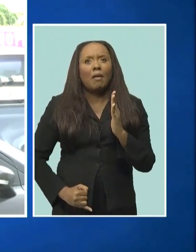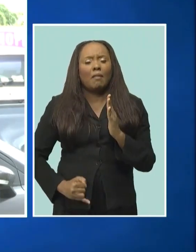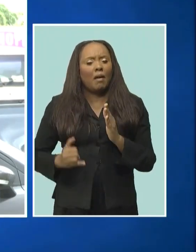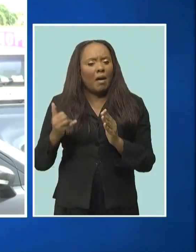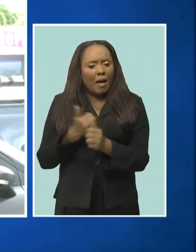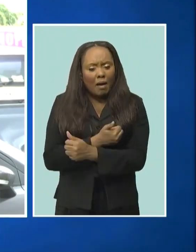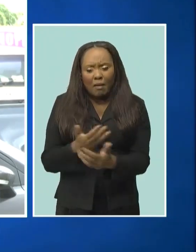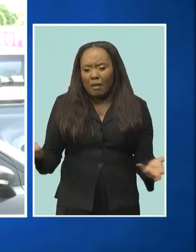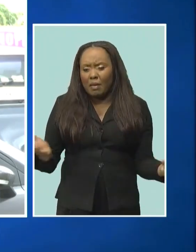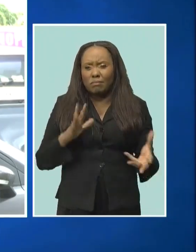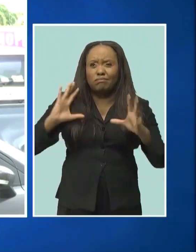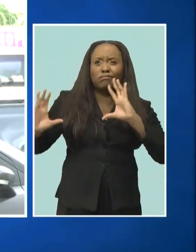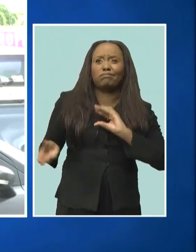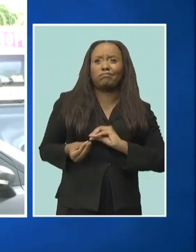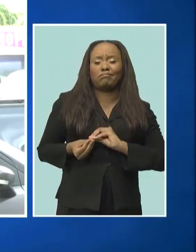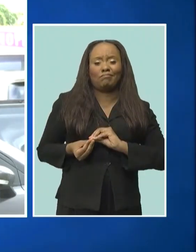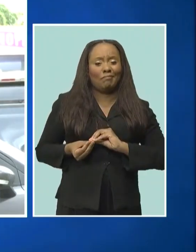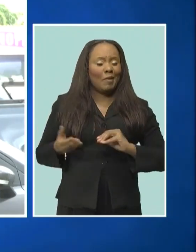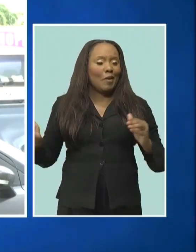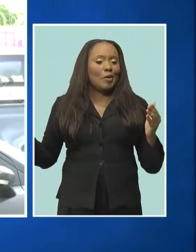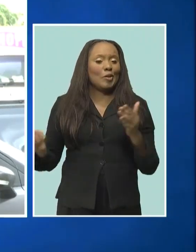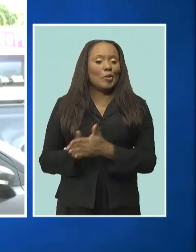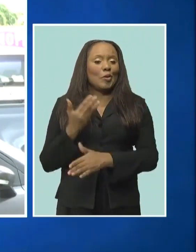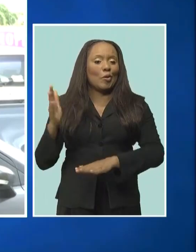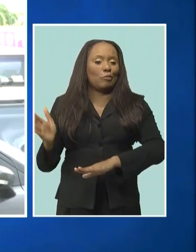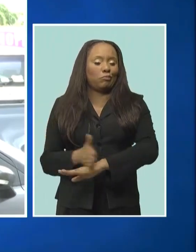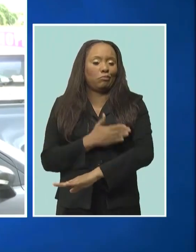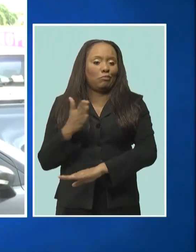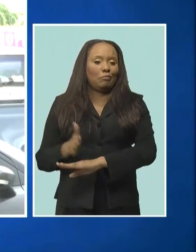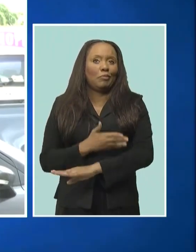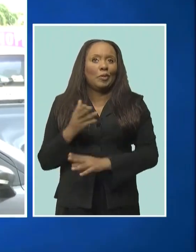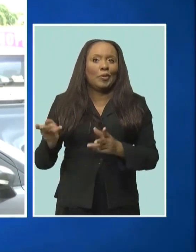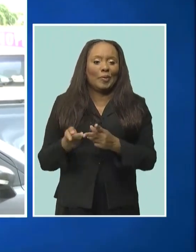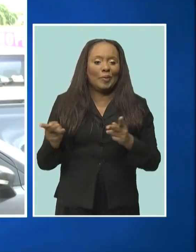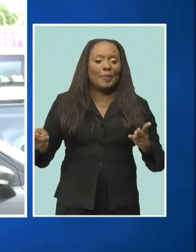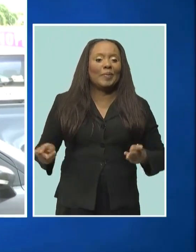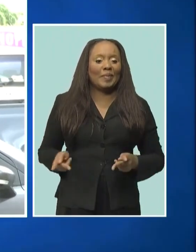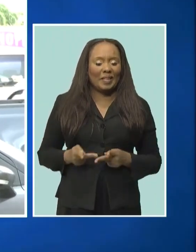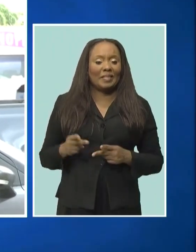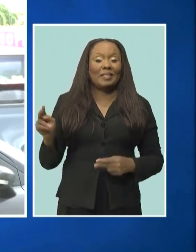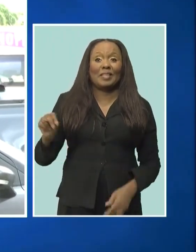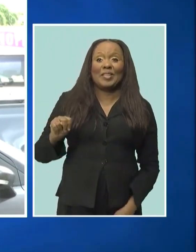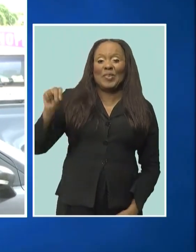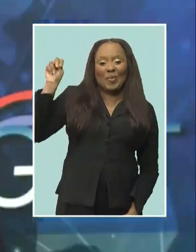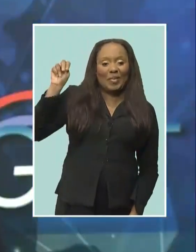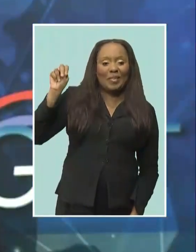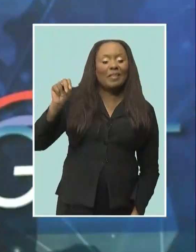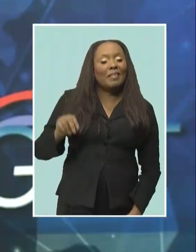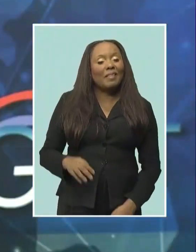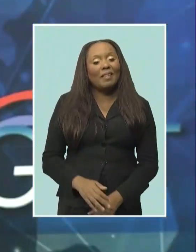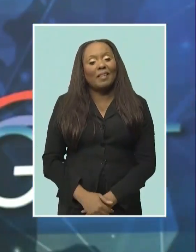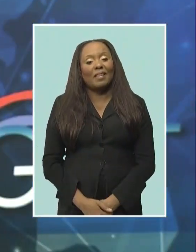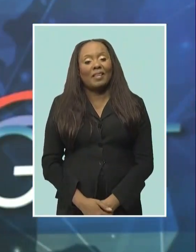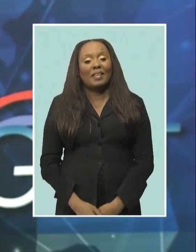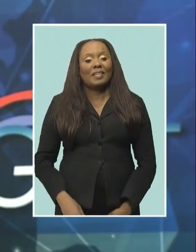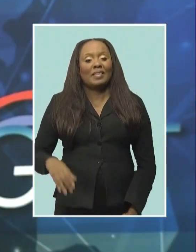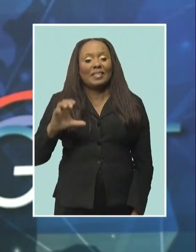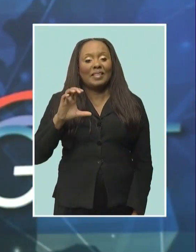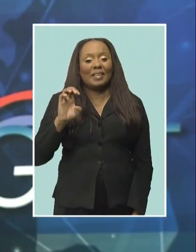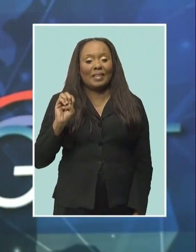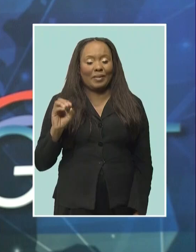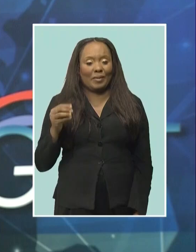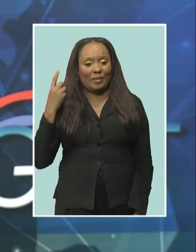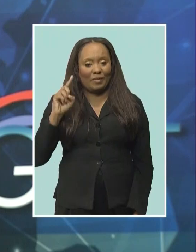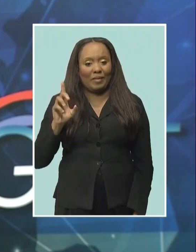all taking place at a newly refurbished location in the north of the island. Chief Executive Officer